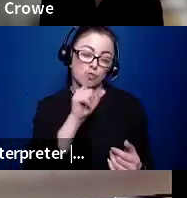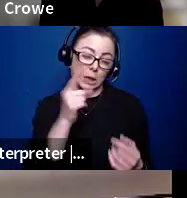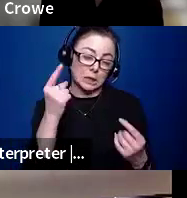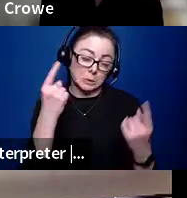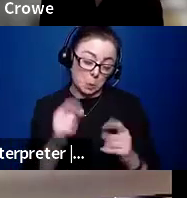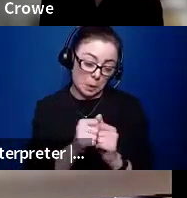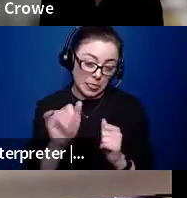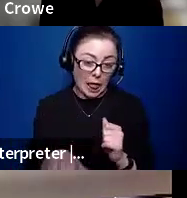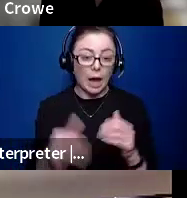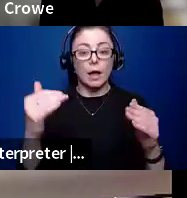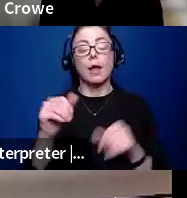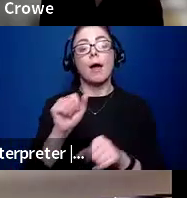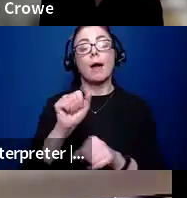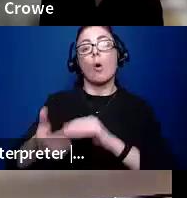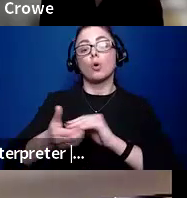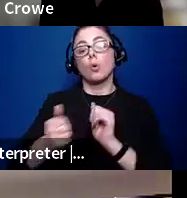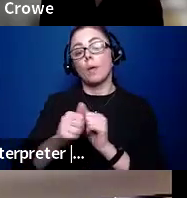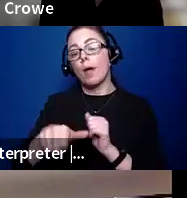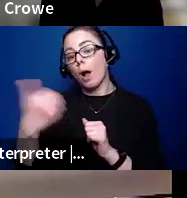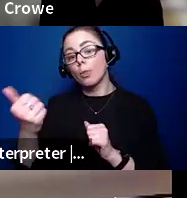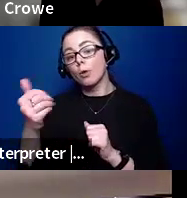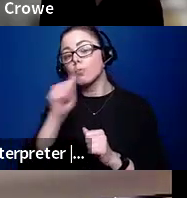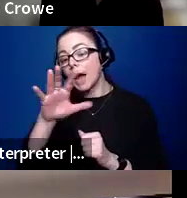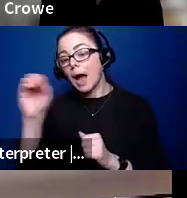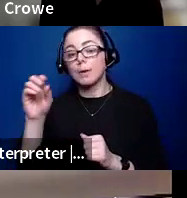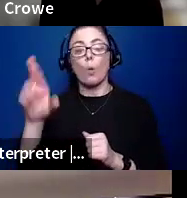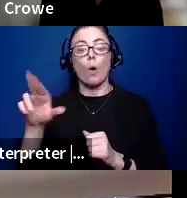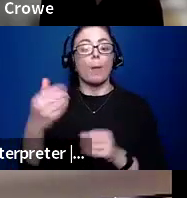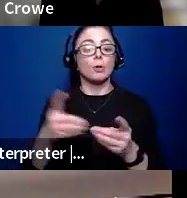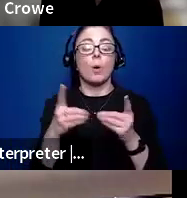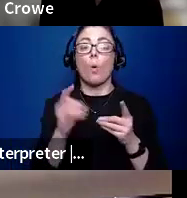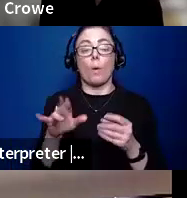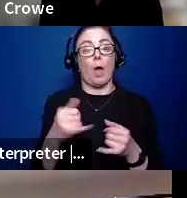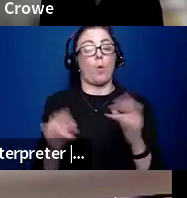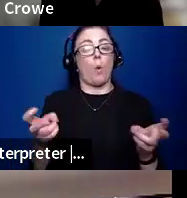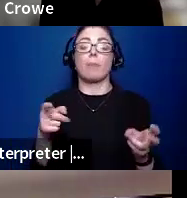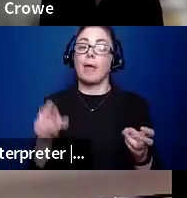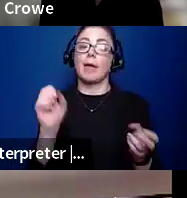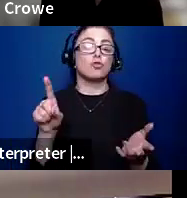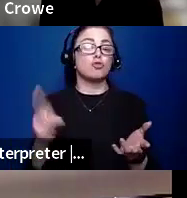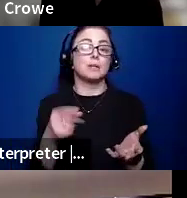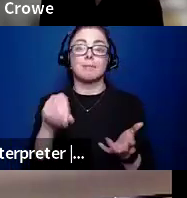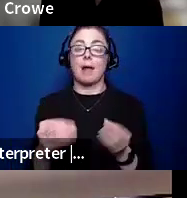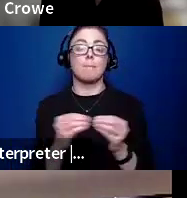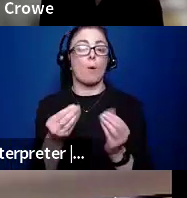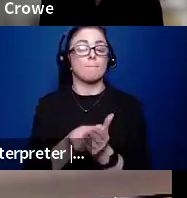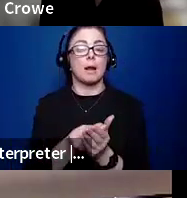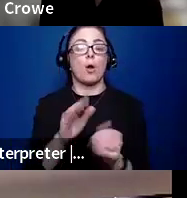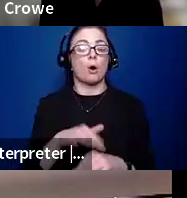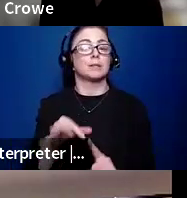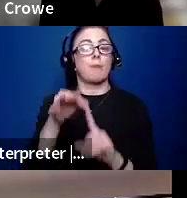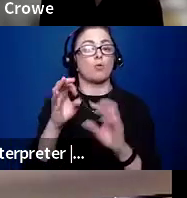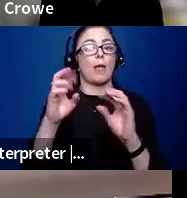or partner with other districts. And lastly, this is a quote, they can just spend more money on special education teachers and put the dollars right in